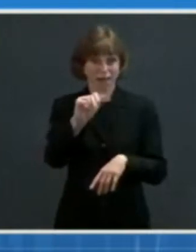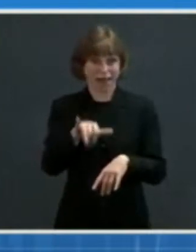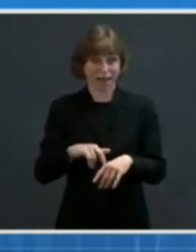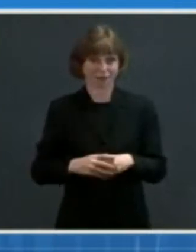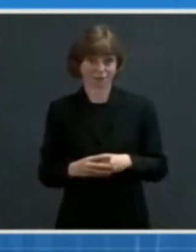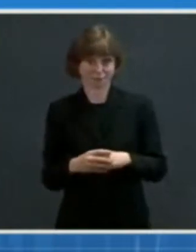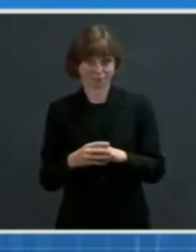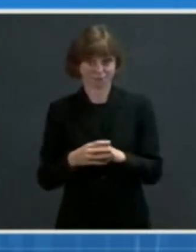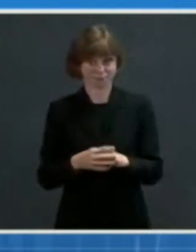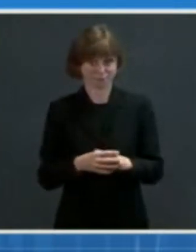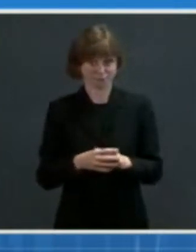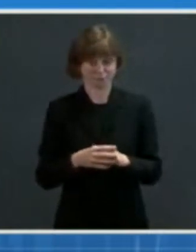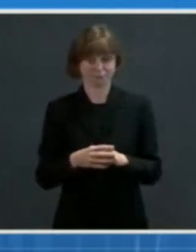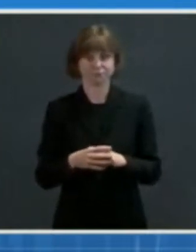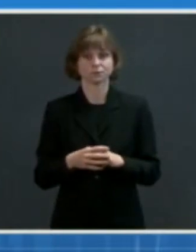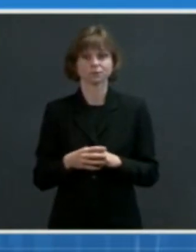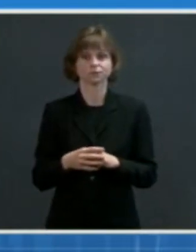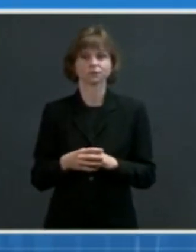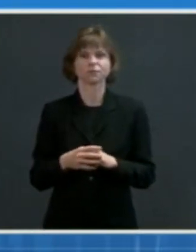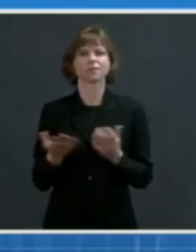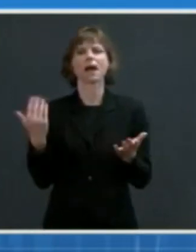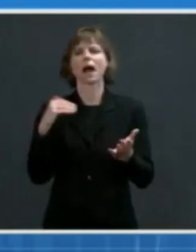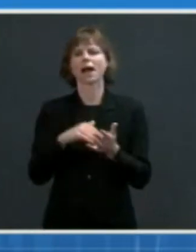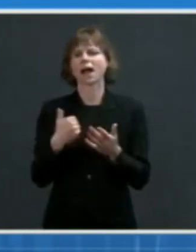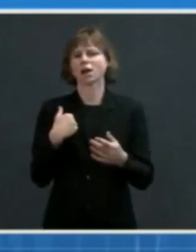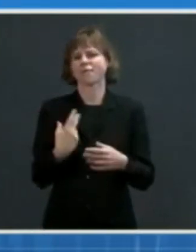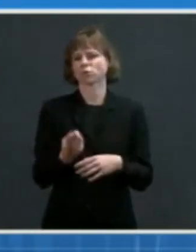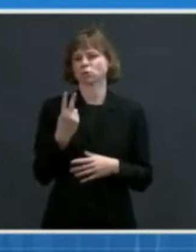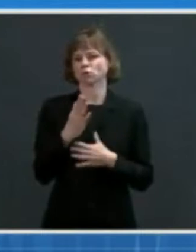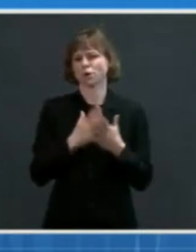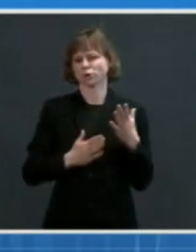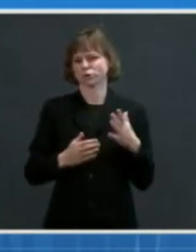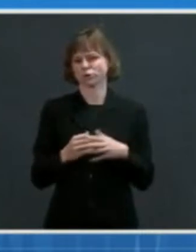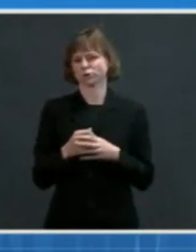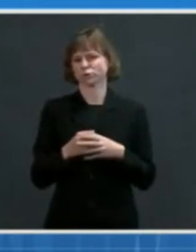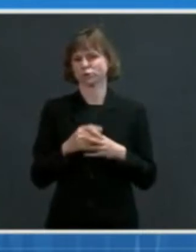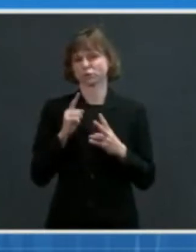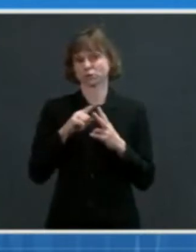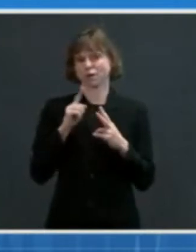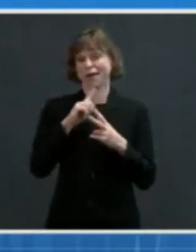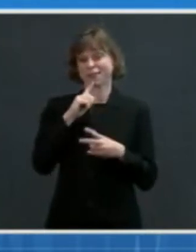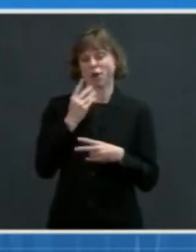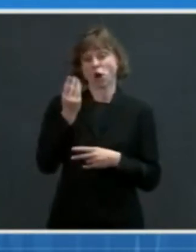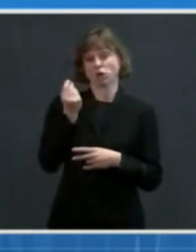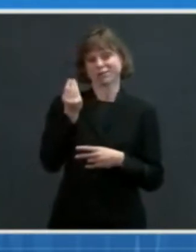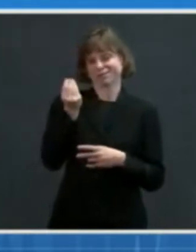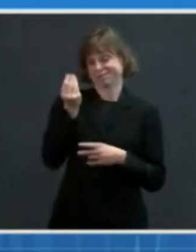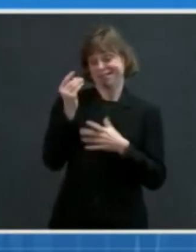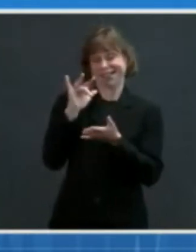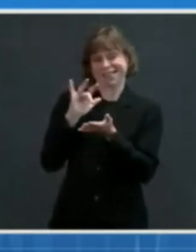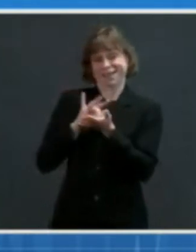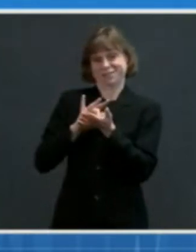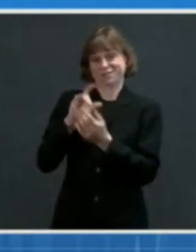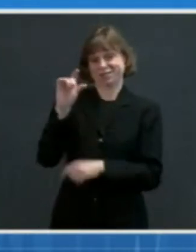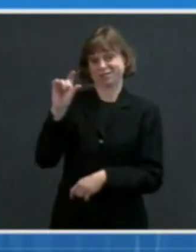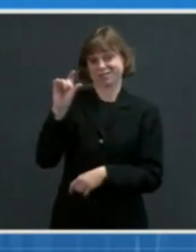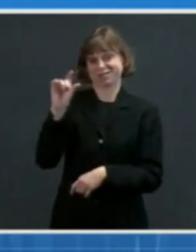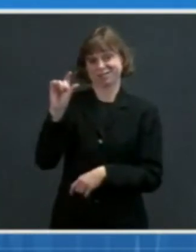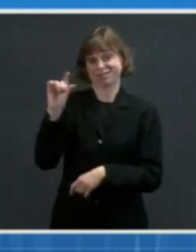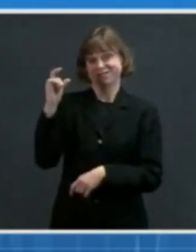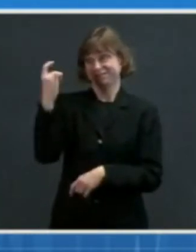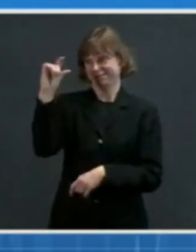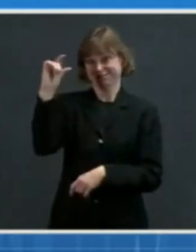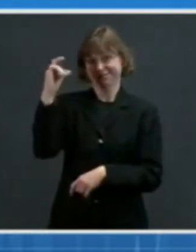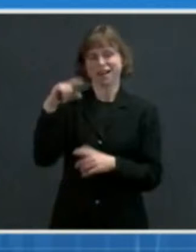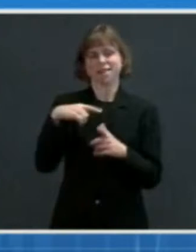And again, there are two elements. There is the substance of the vaccine itself, and then there's the fill finish. So it's a bit more of